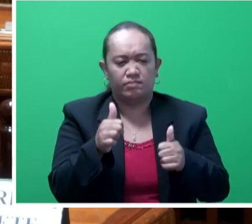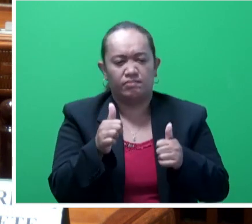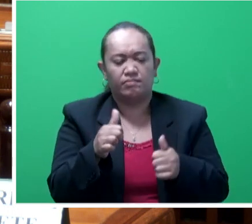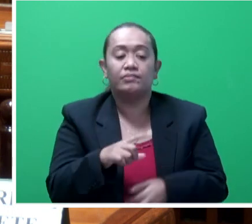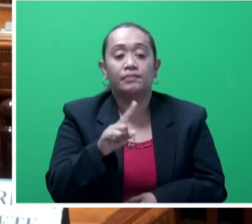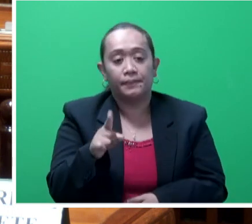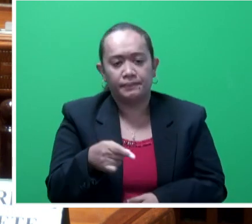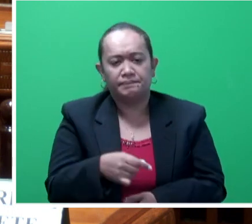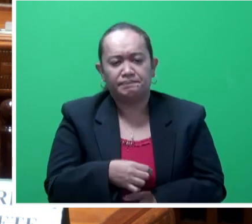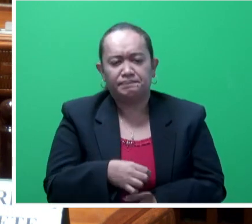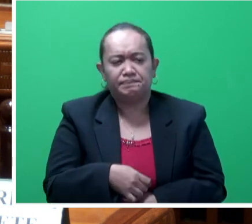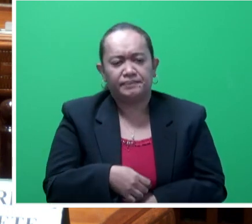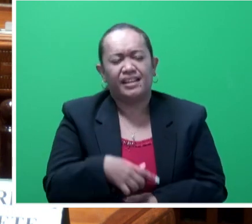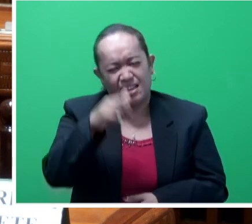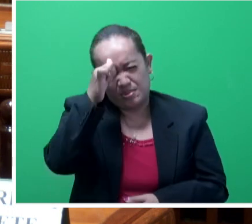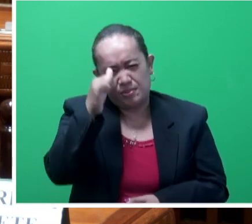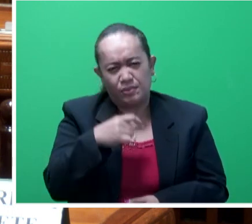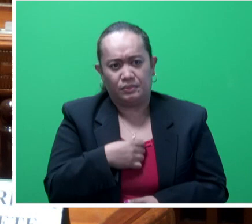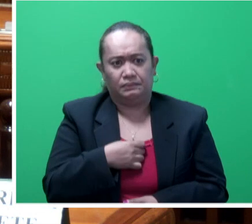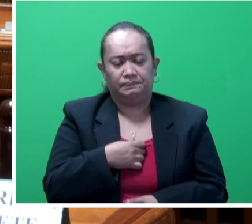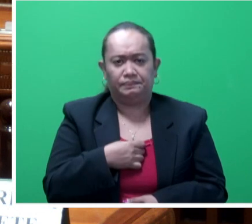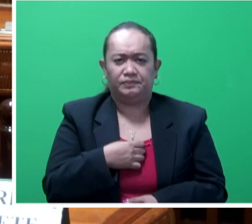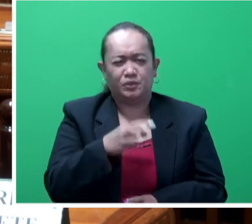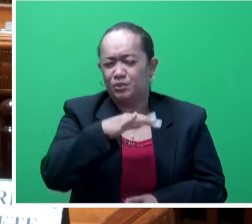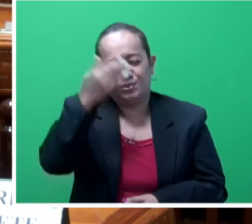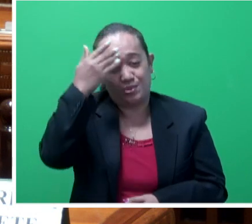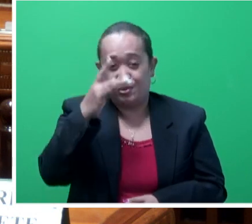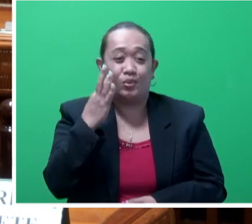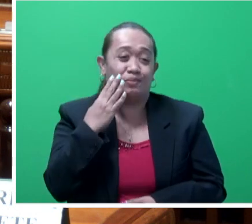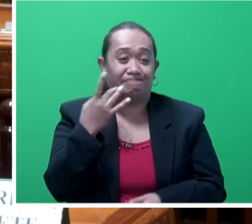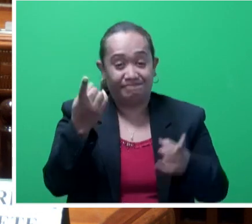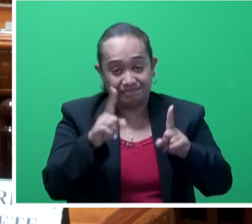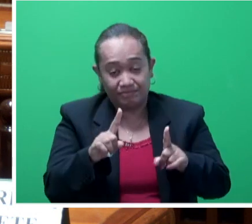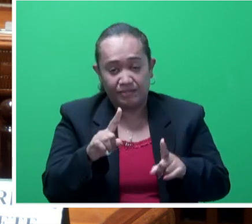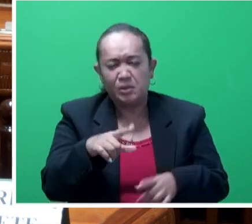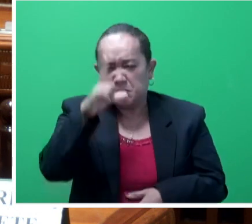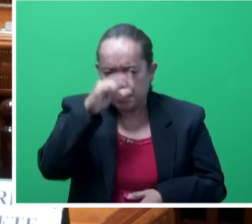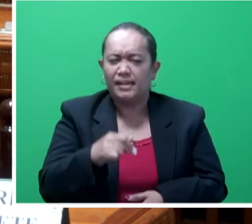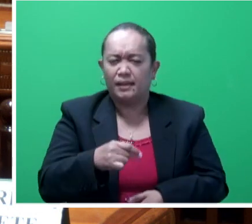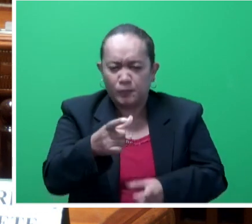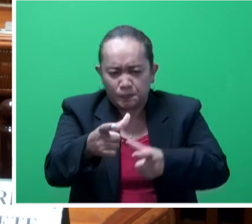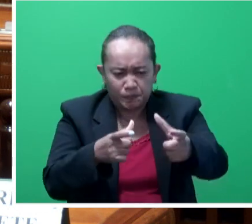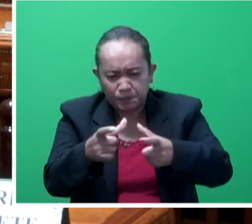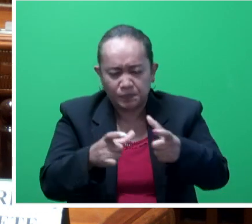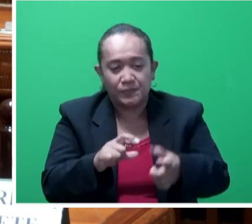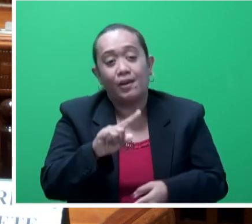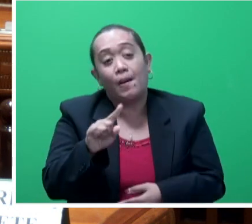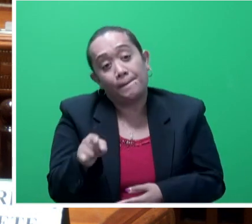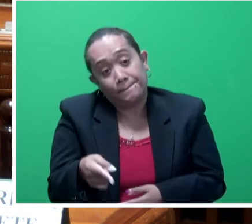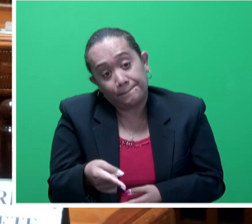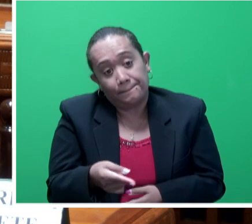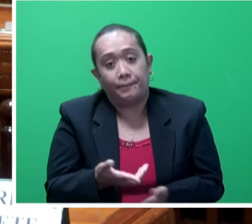unnecessary, unwarranted as well, and can be minimized, can be even avoided